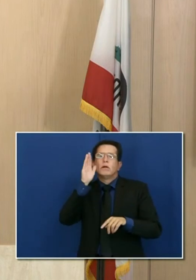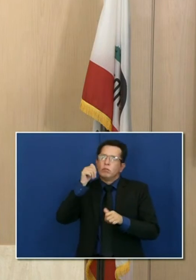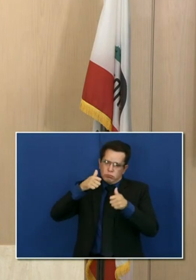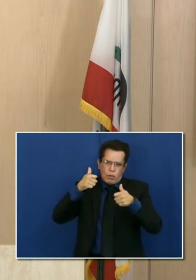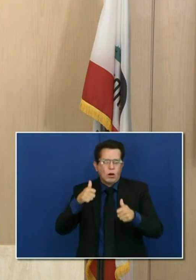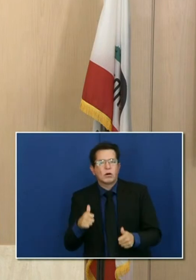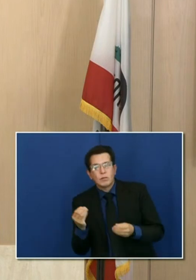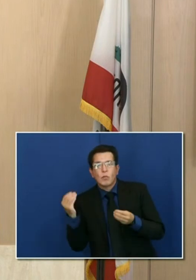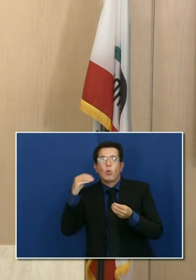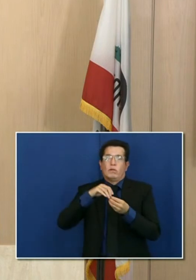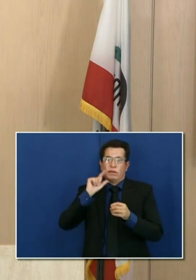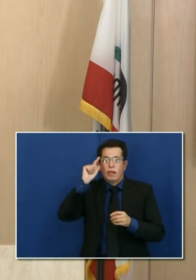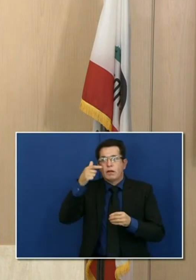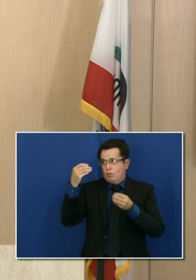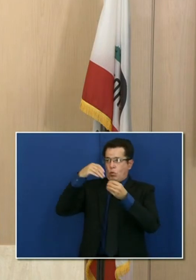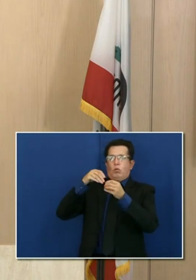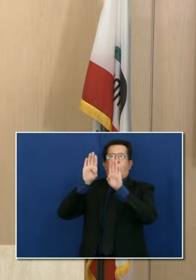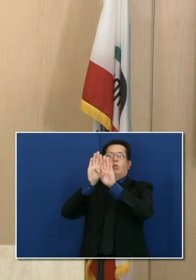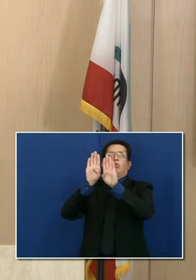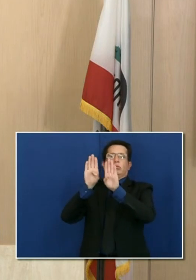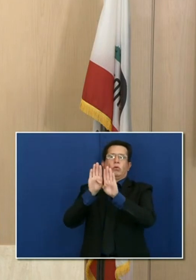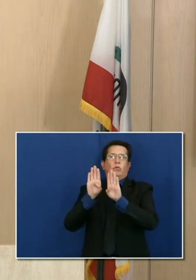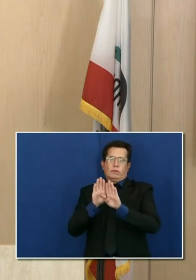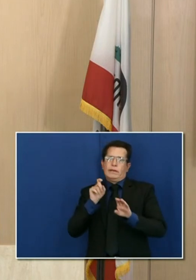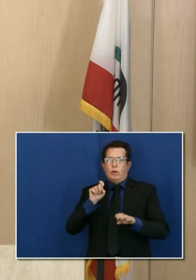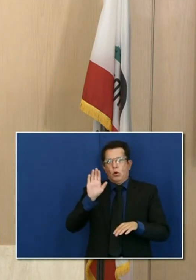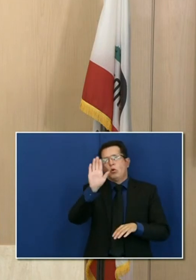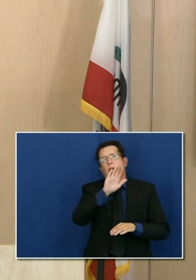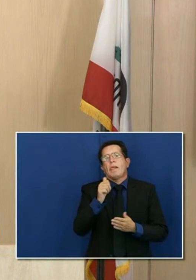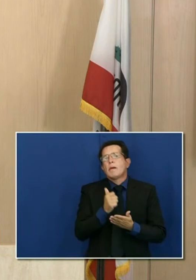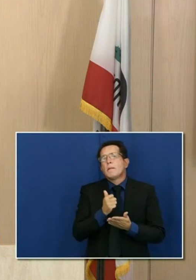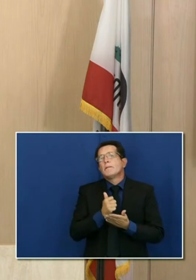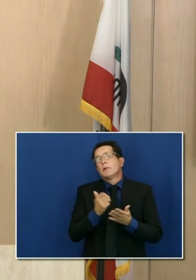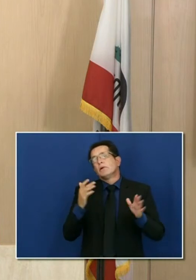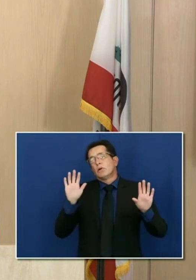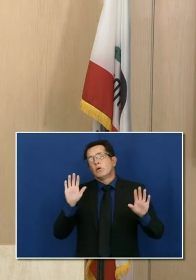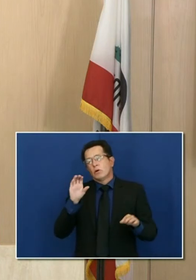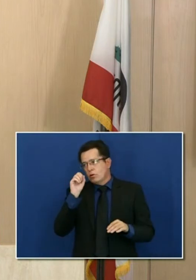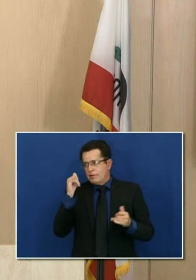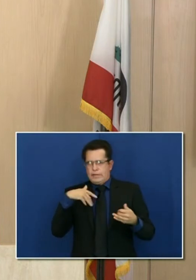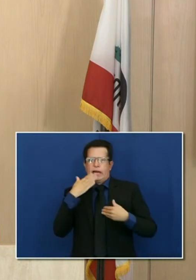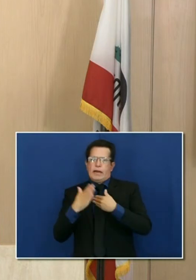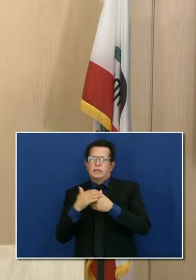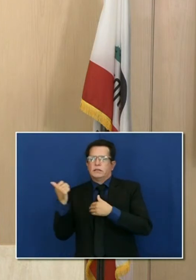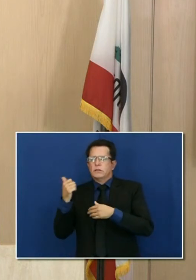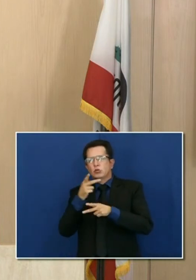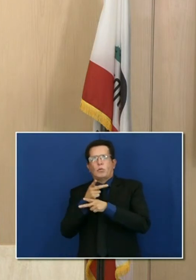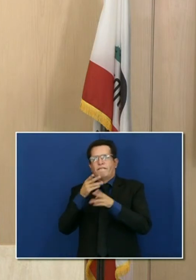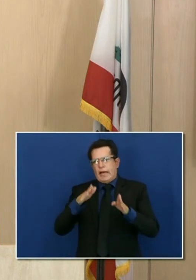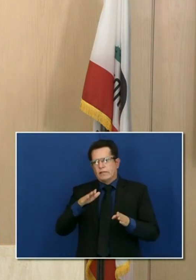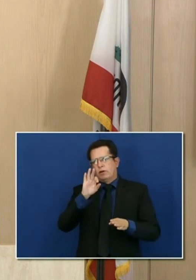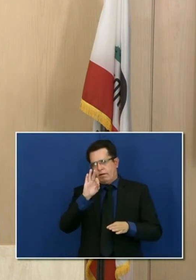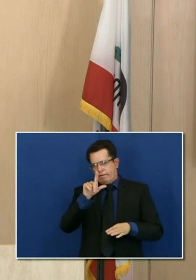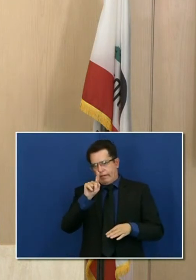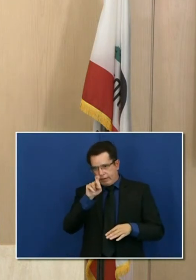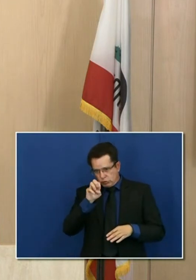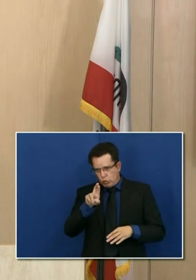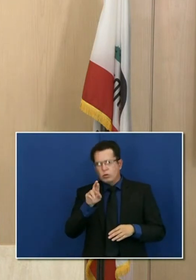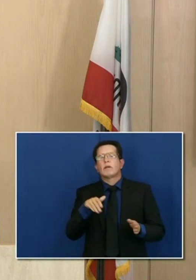consequences and potentially shutdowns. So with that, let me call up Supervisor Nathan Fletcher. He'll be followed by Dr. Wilma Wooten.